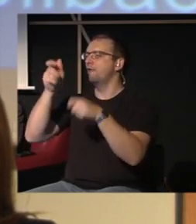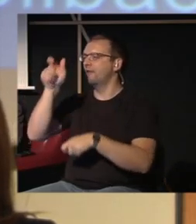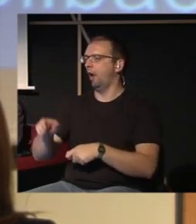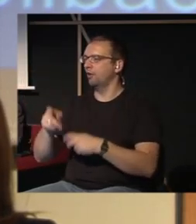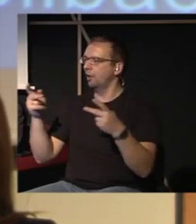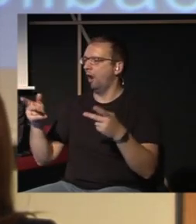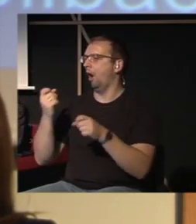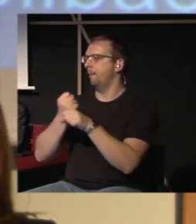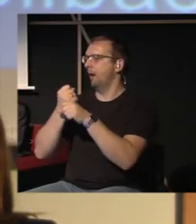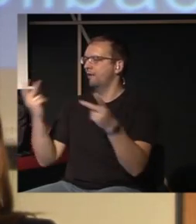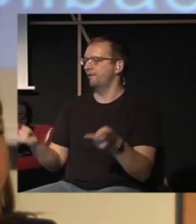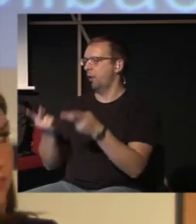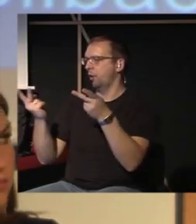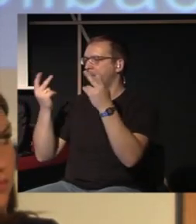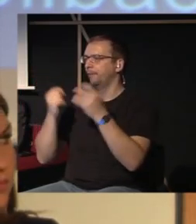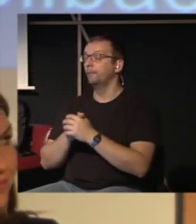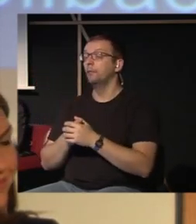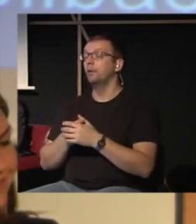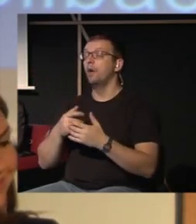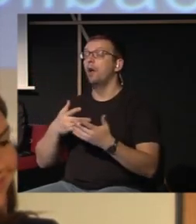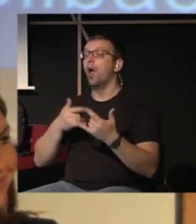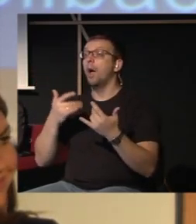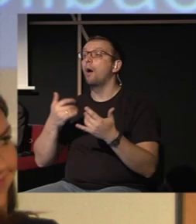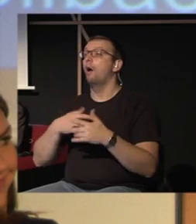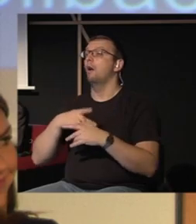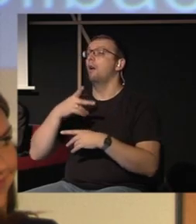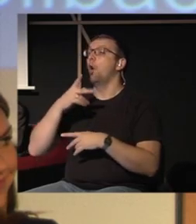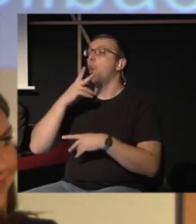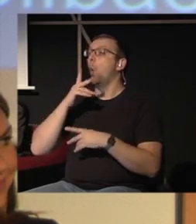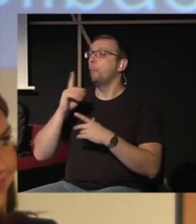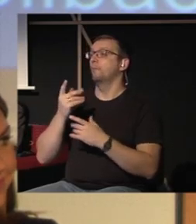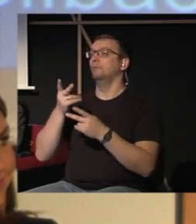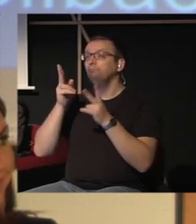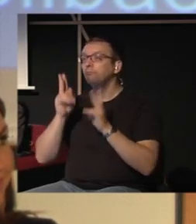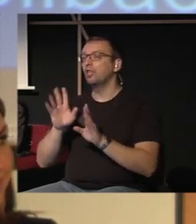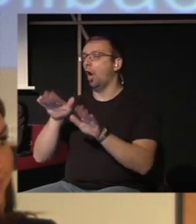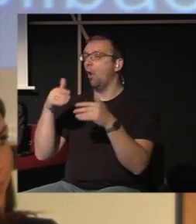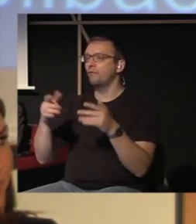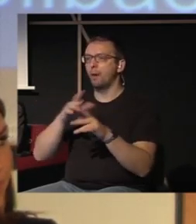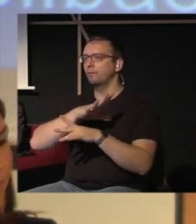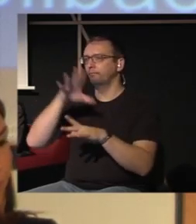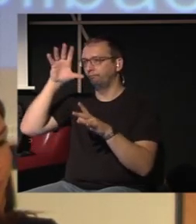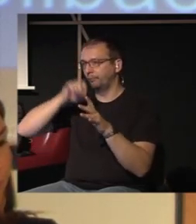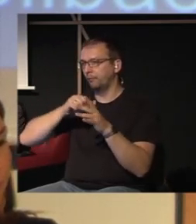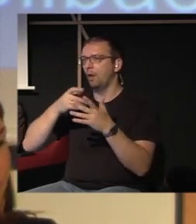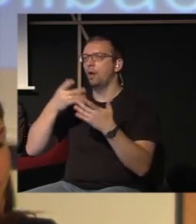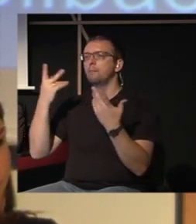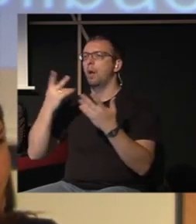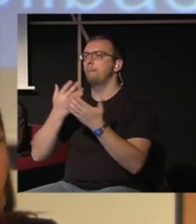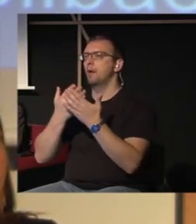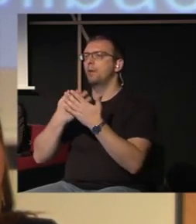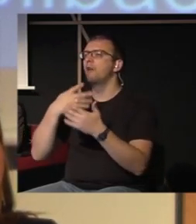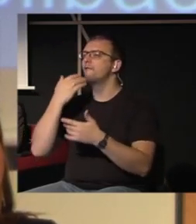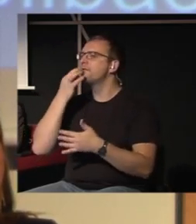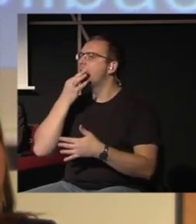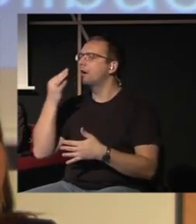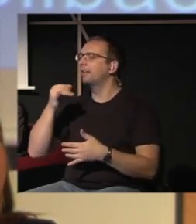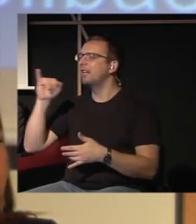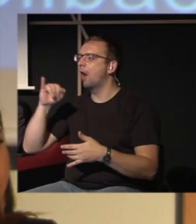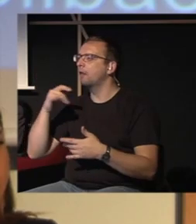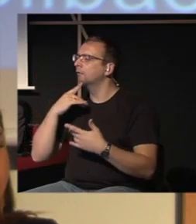have. So Eva, first of all, what motivated the club to appoint a